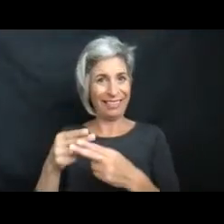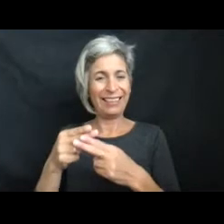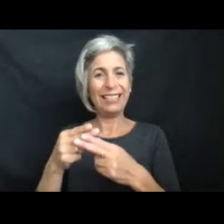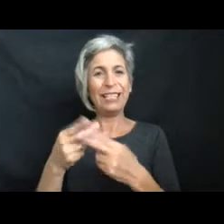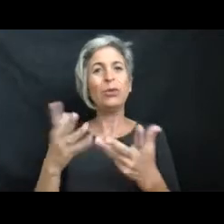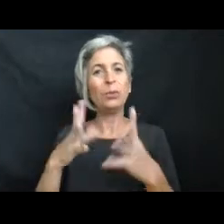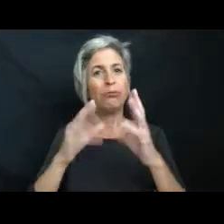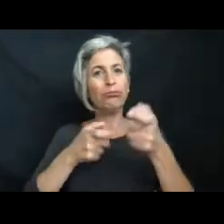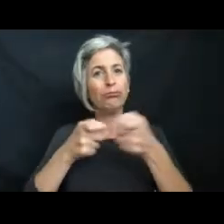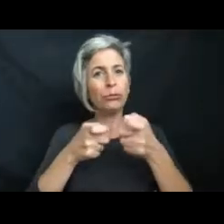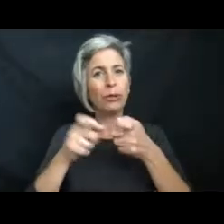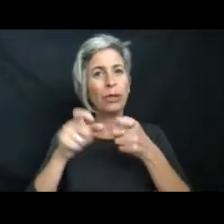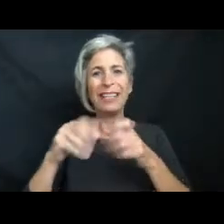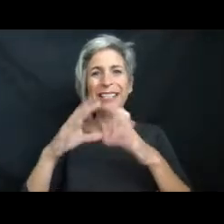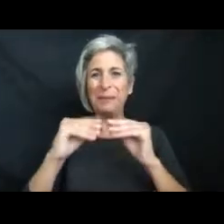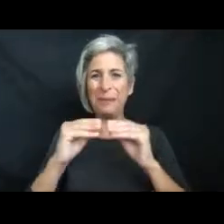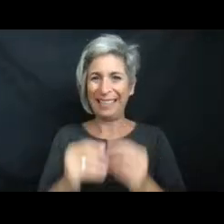session.